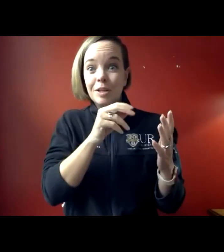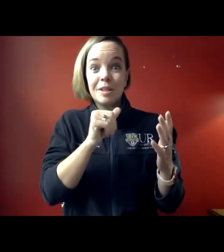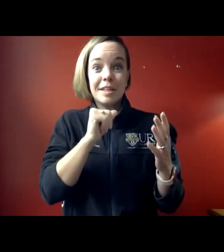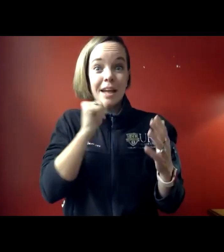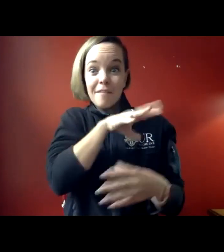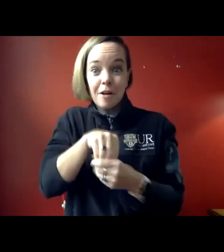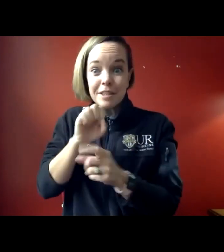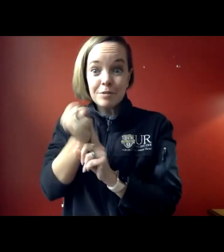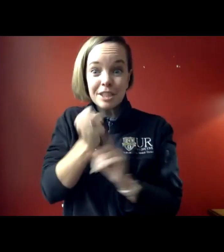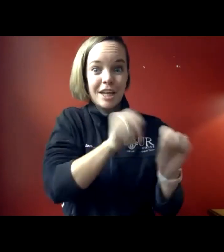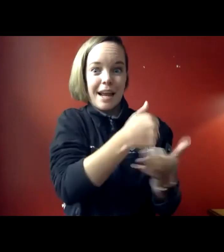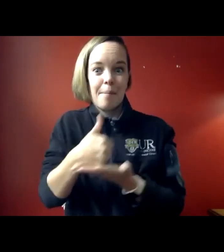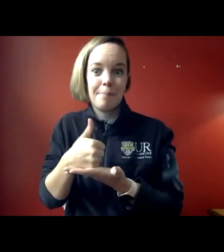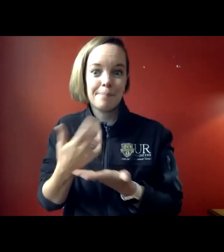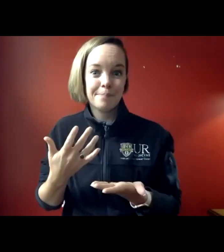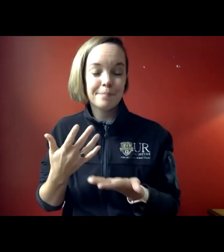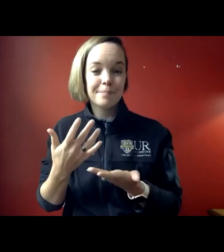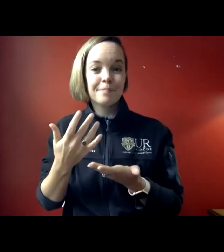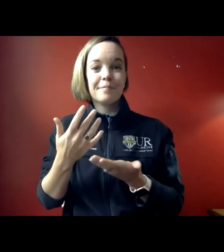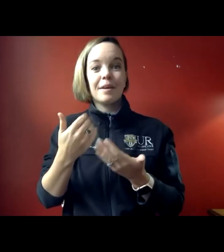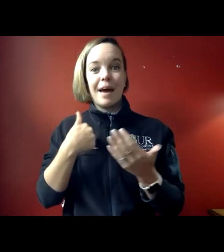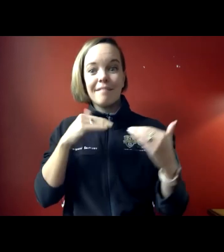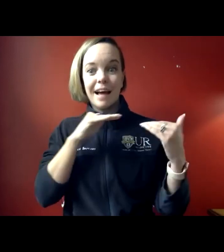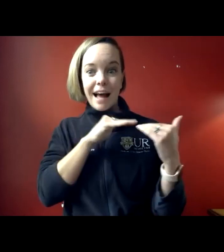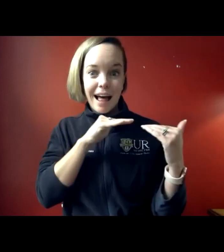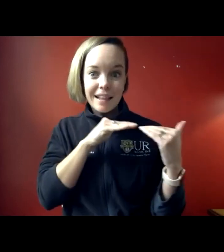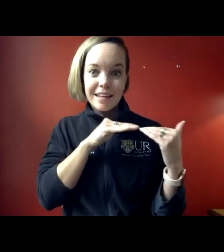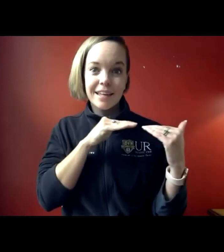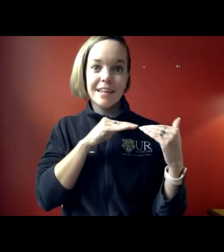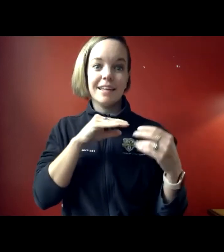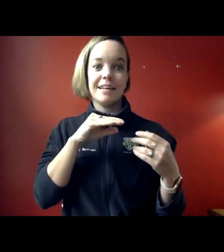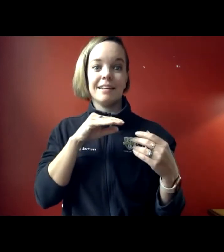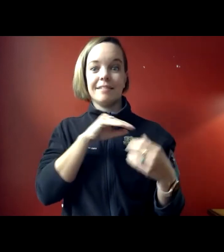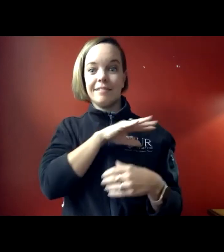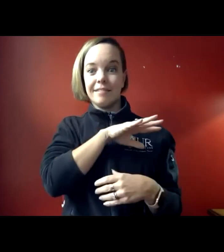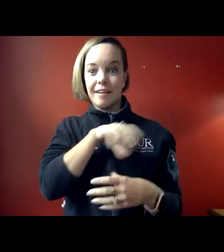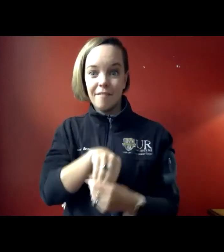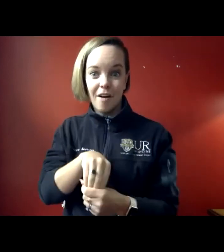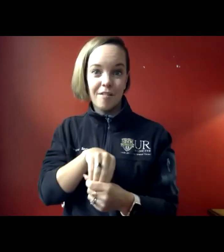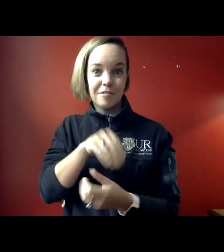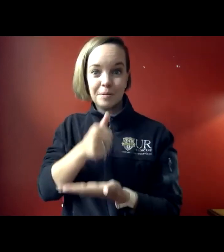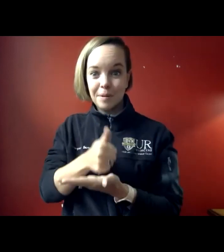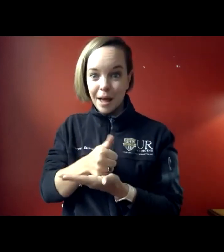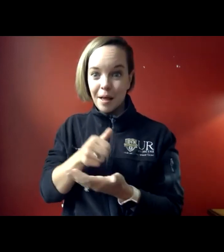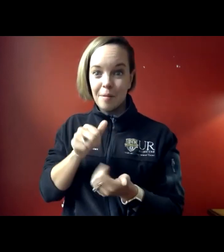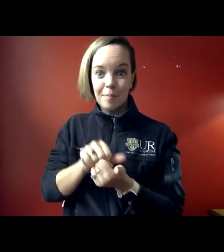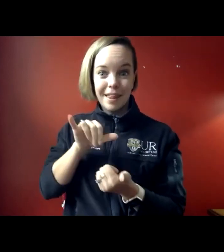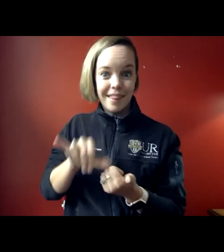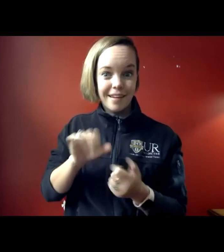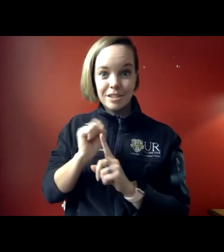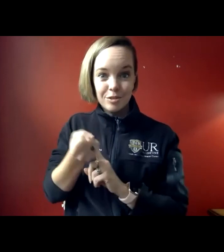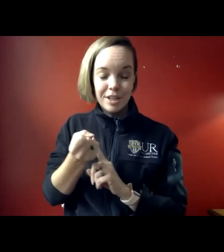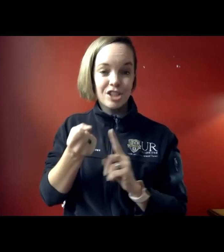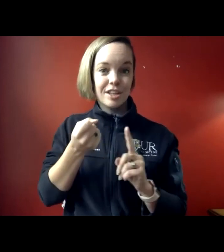victimized by it. You have a colleague step in and help you with it, consult with you. If